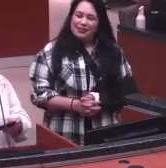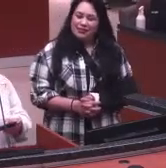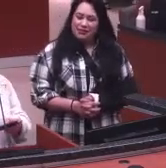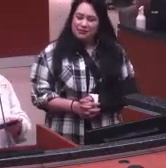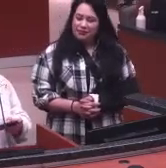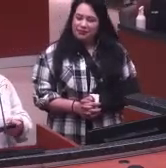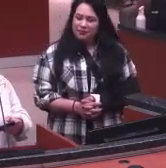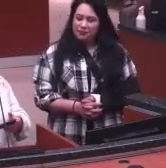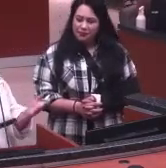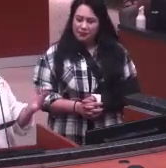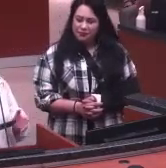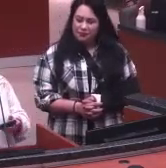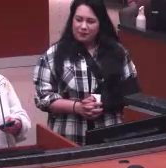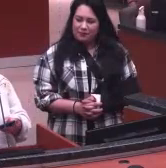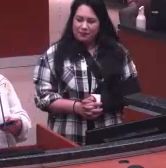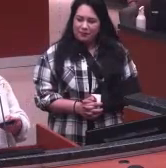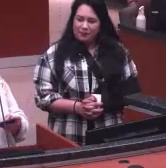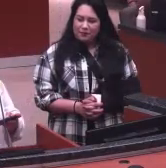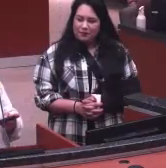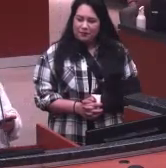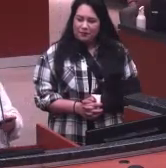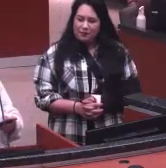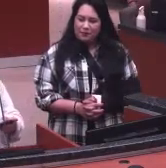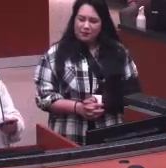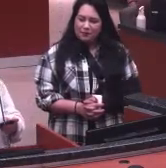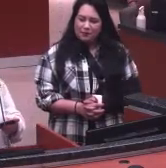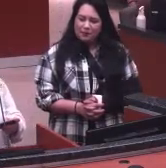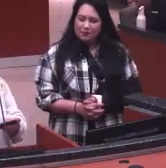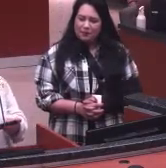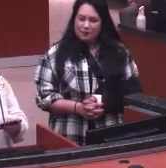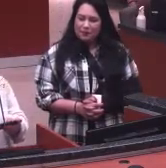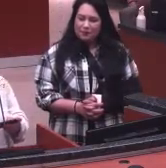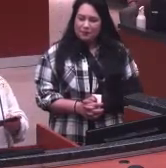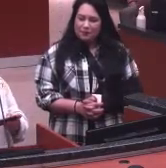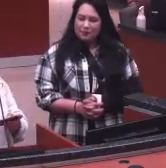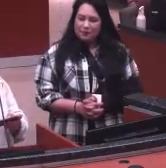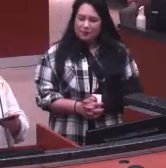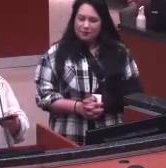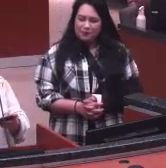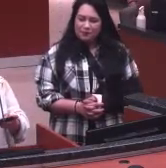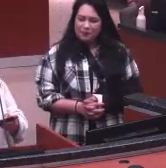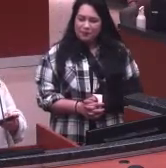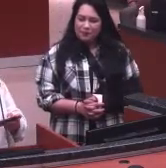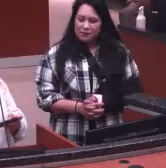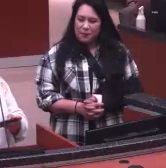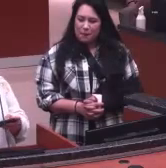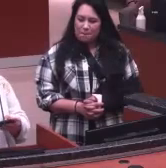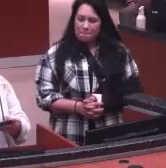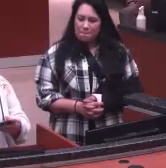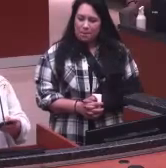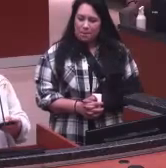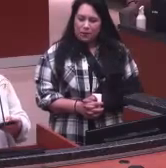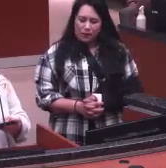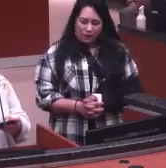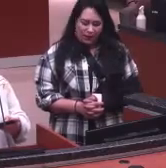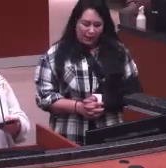electing the committee's first leadership team, as was mentioned today. Congratulations, William and Martha, who are now our first chair and vice